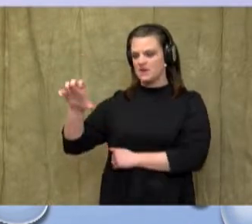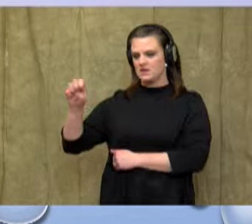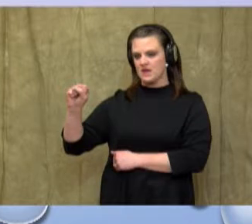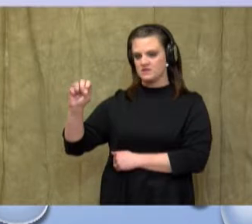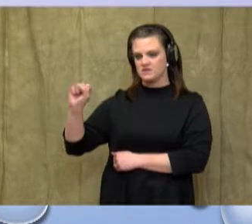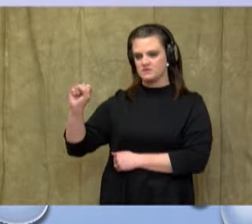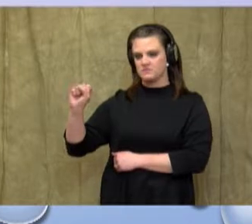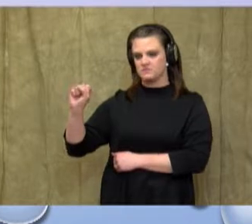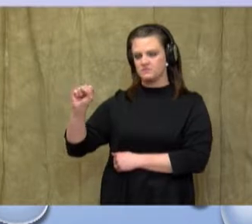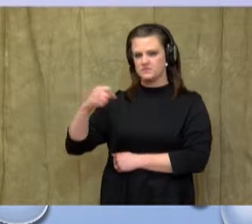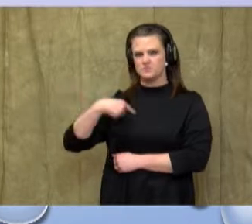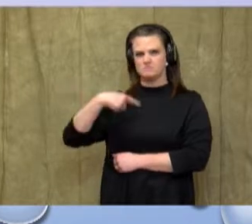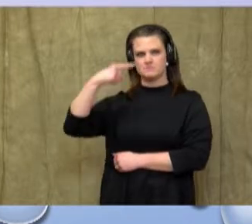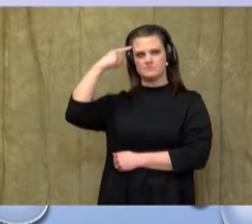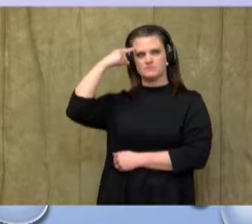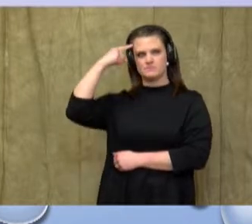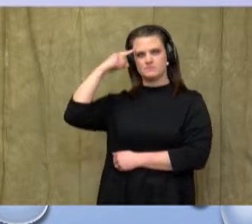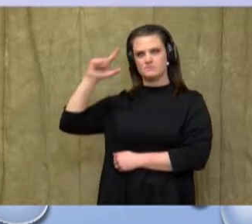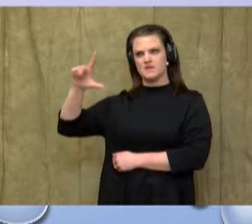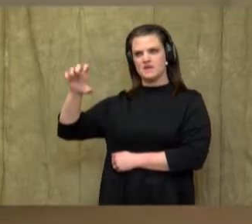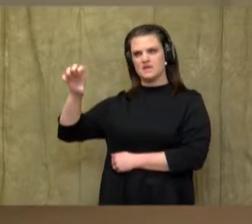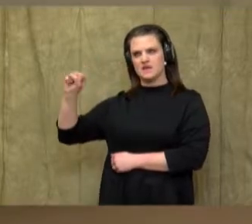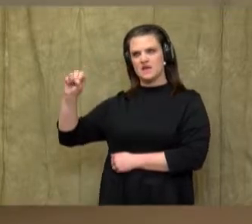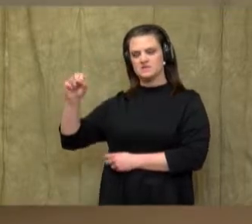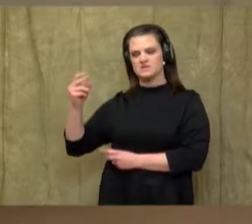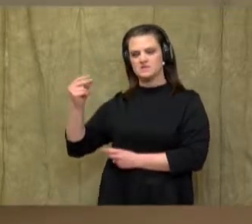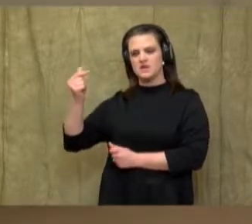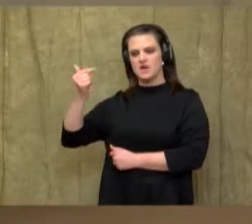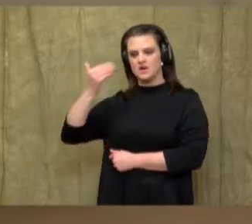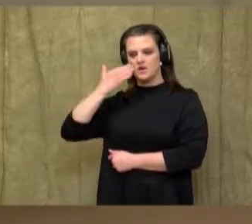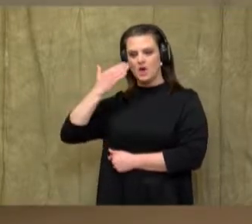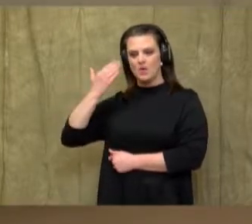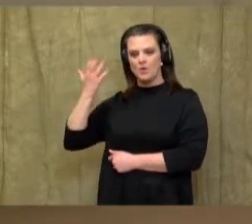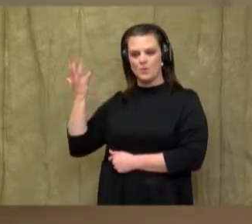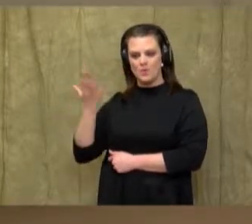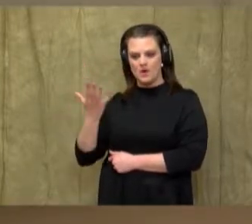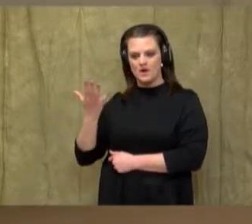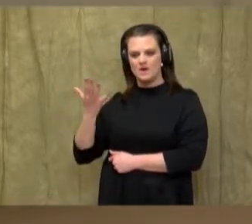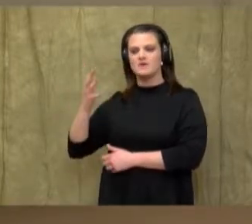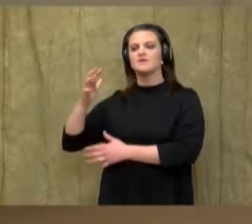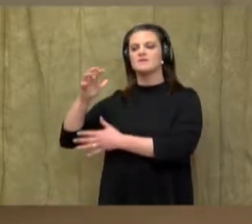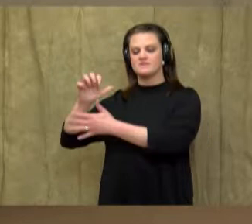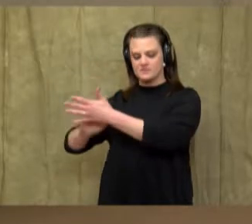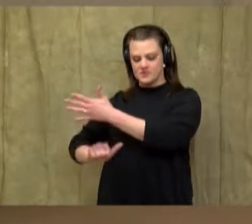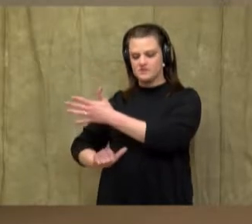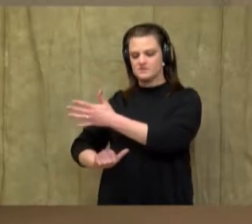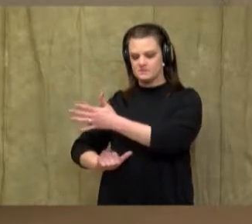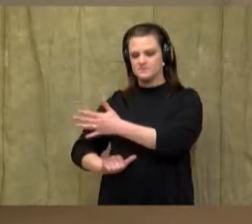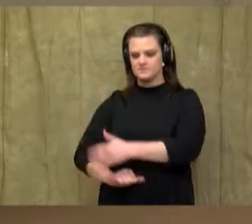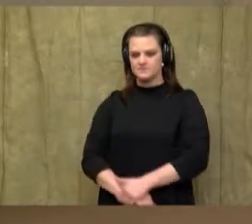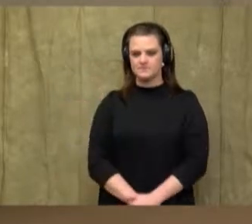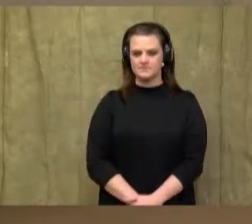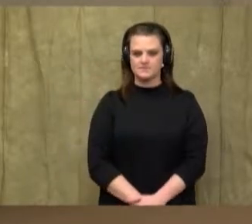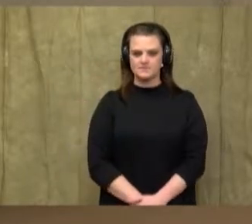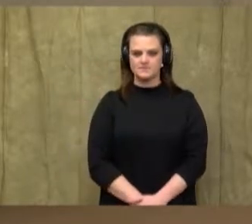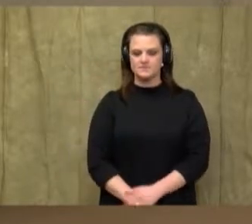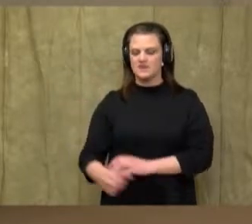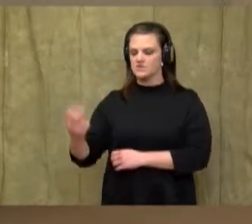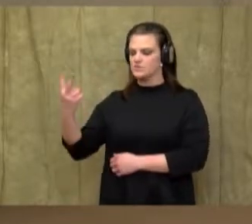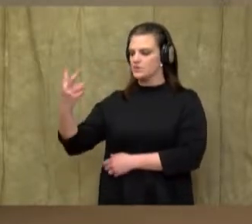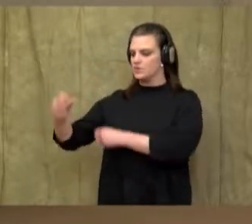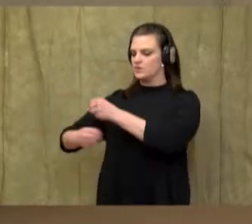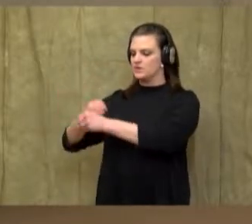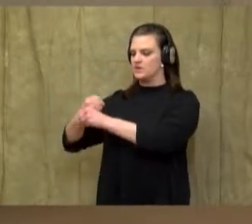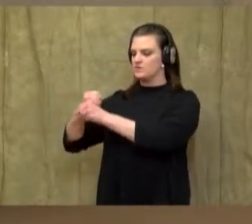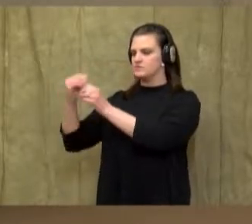less. So in my mind, the word less, I automatically think of subtraction. 2 years